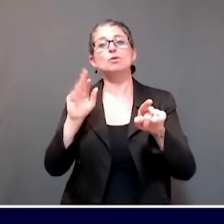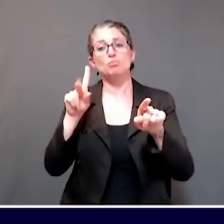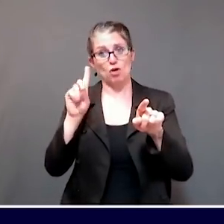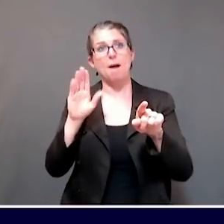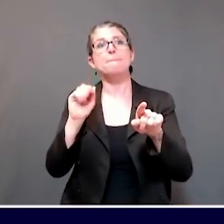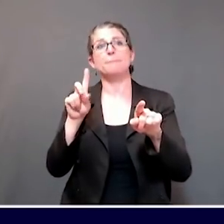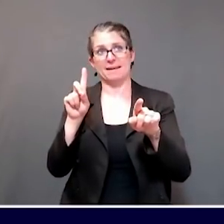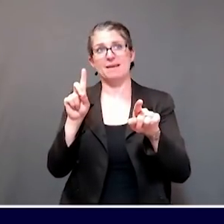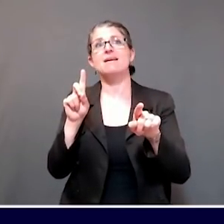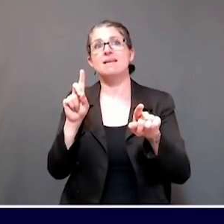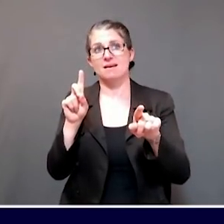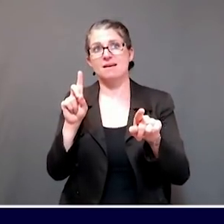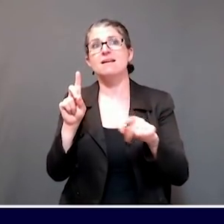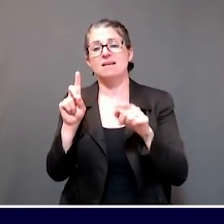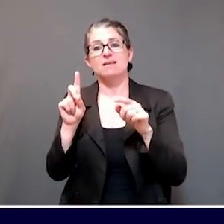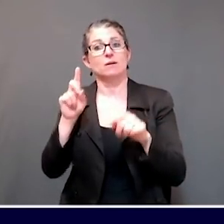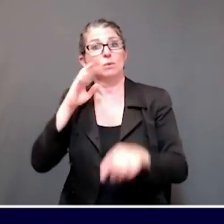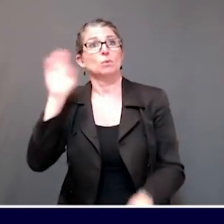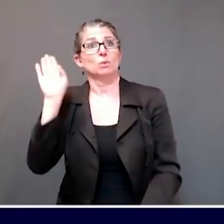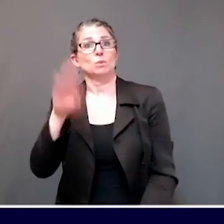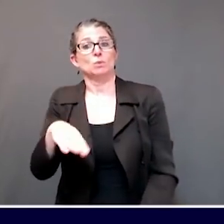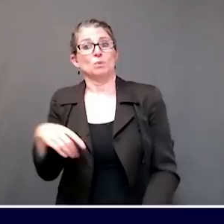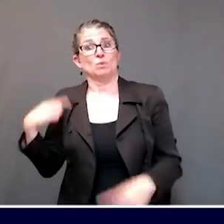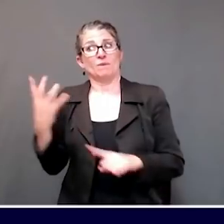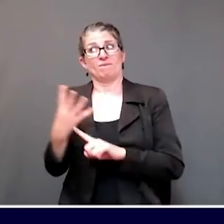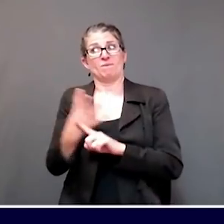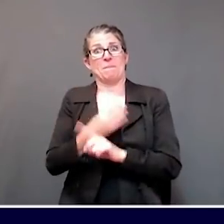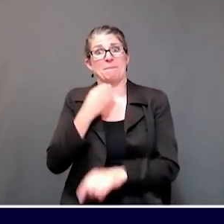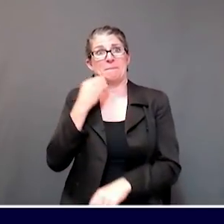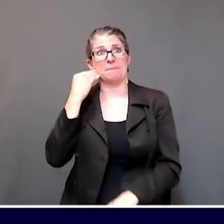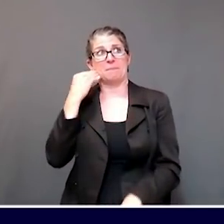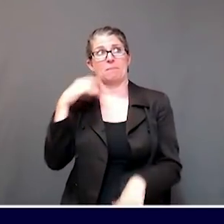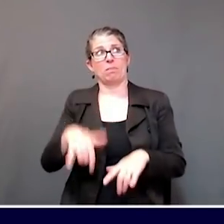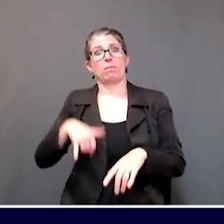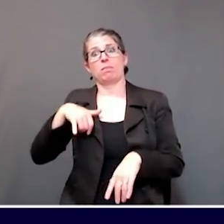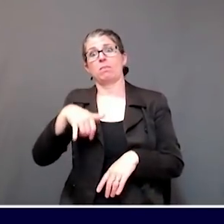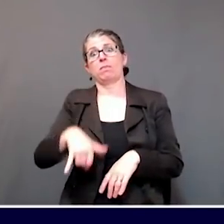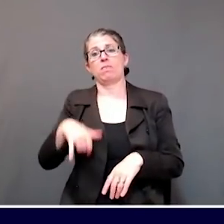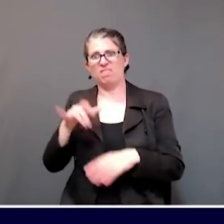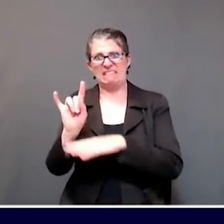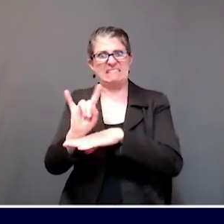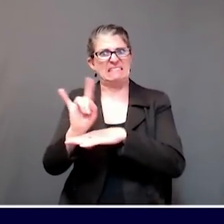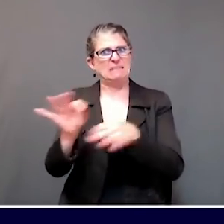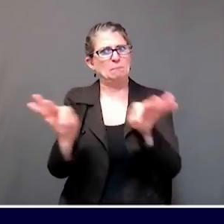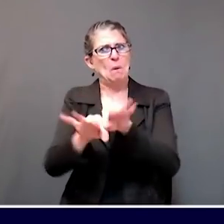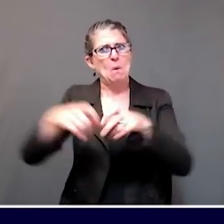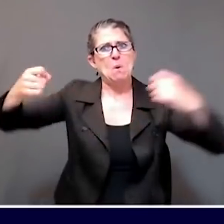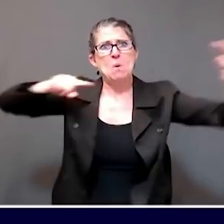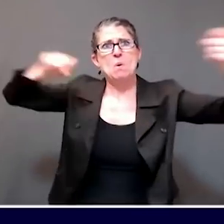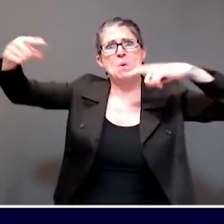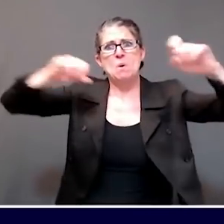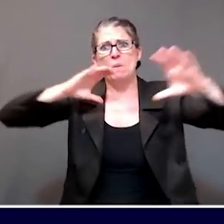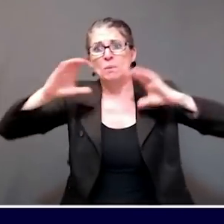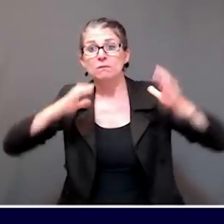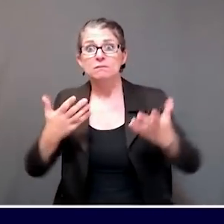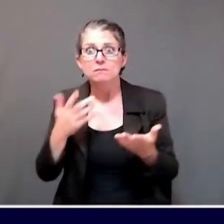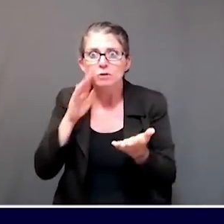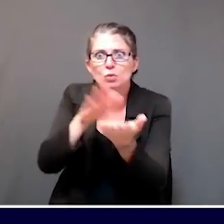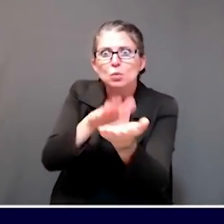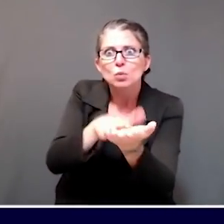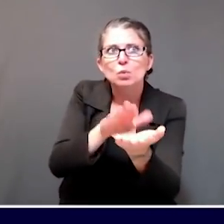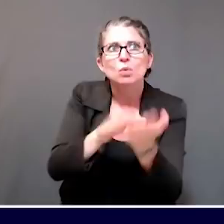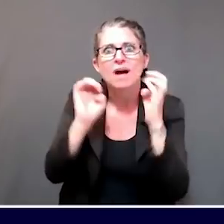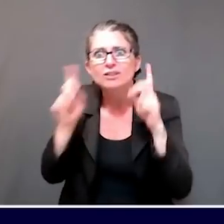months of trying to telecommute, telehealth, telelearn, everything, that Maine absolutely